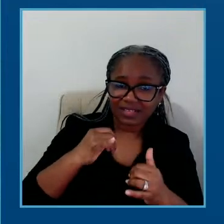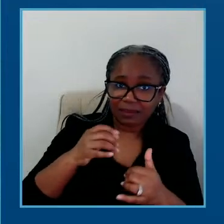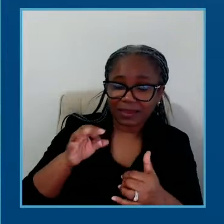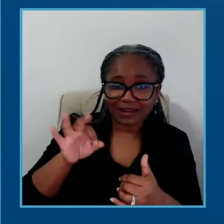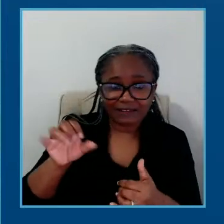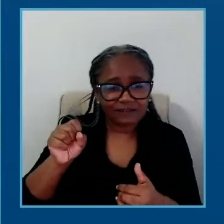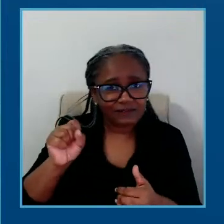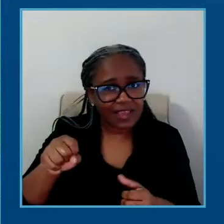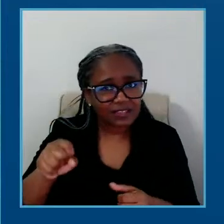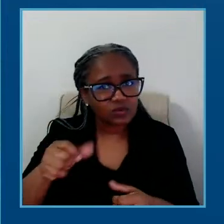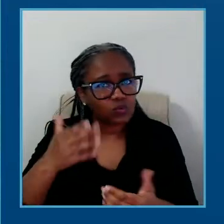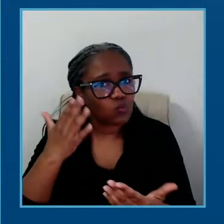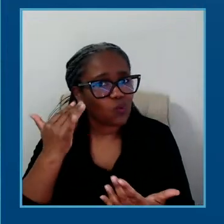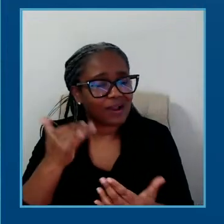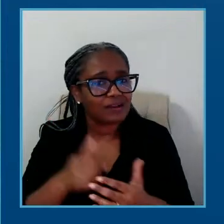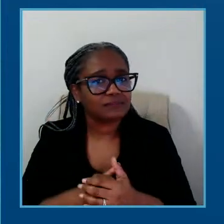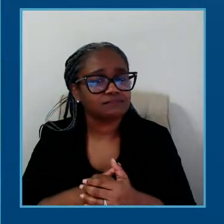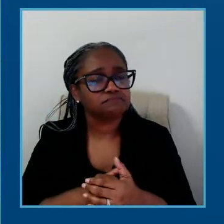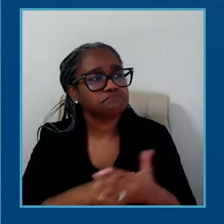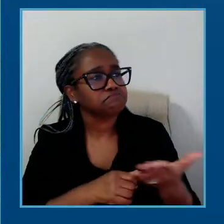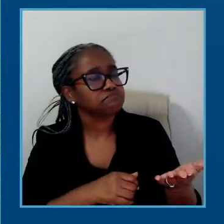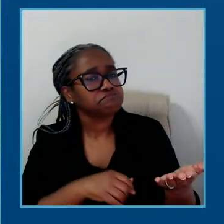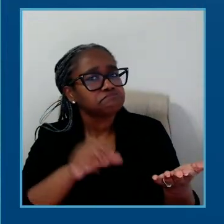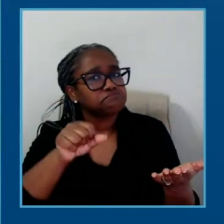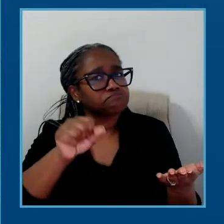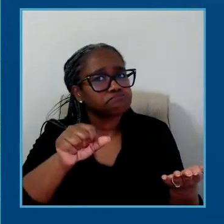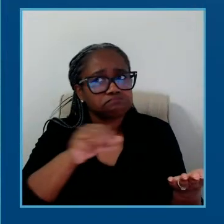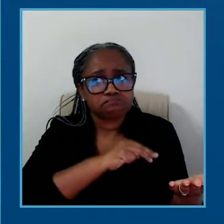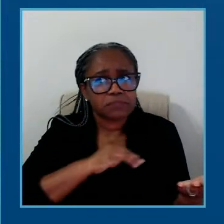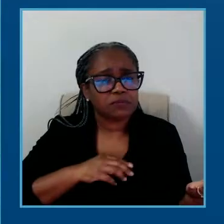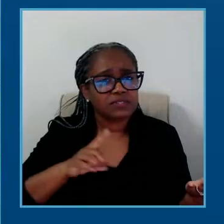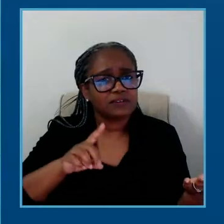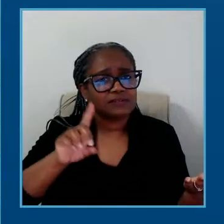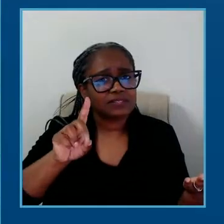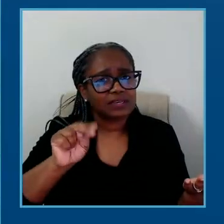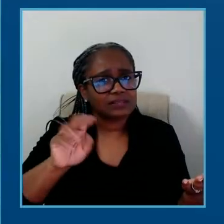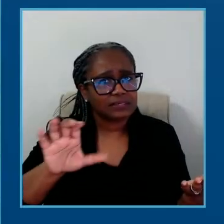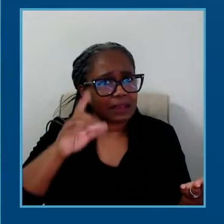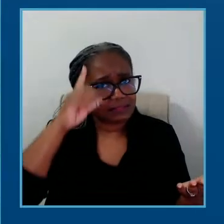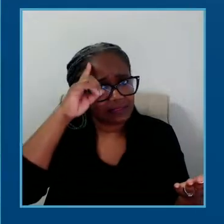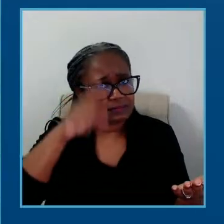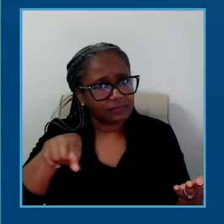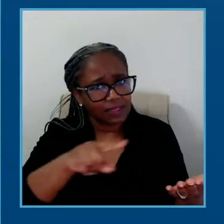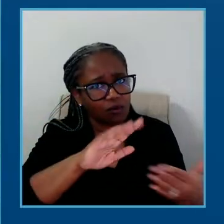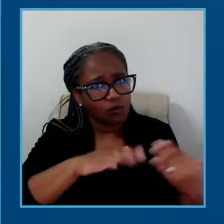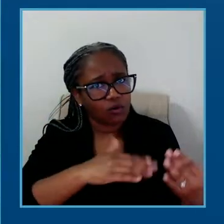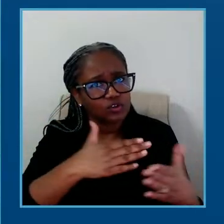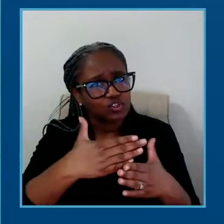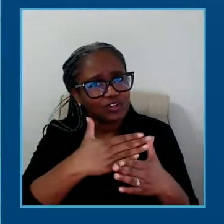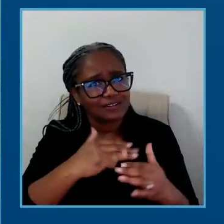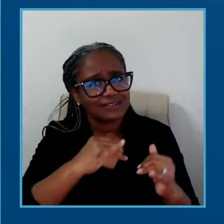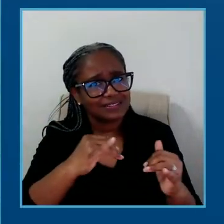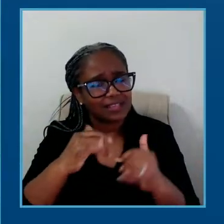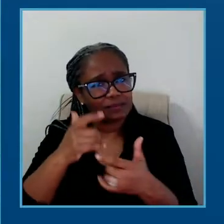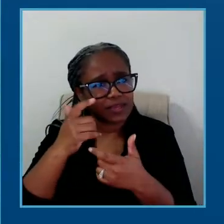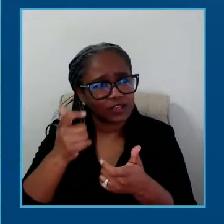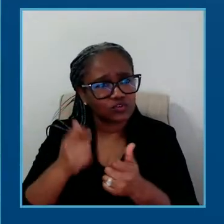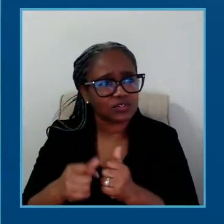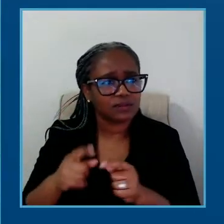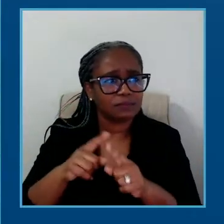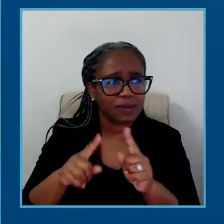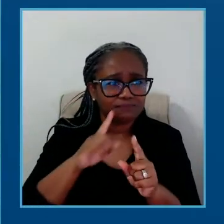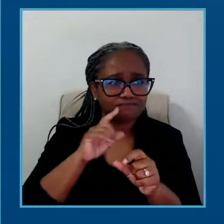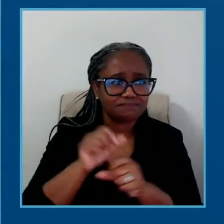of the DNC, I think they do share the same interest. The issue here isn't simply the rights of 3 female candidates who were treated